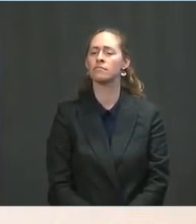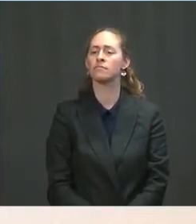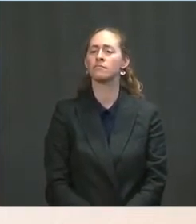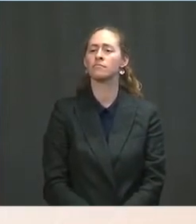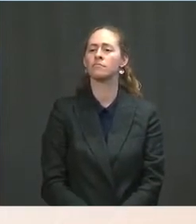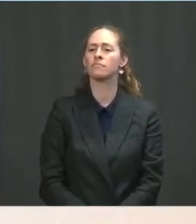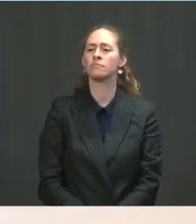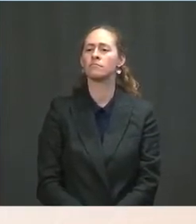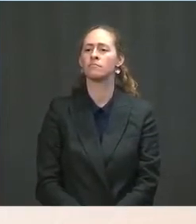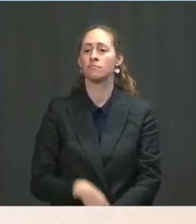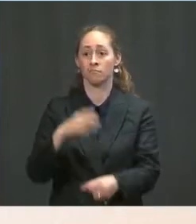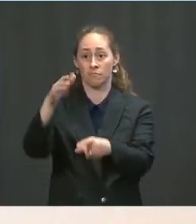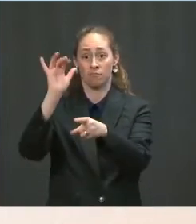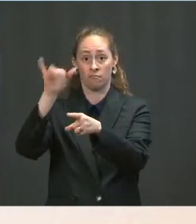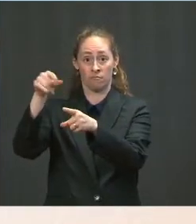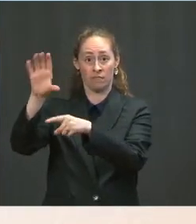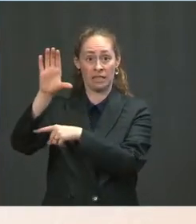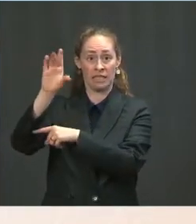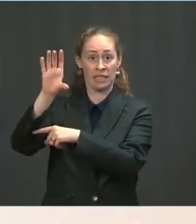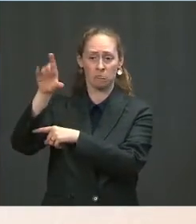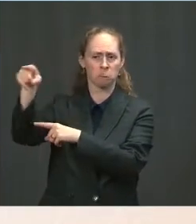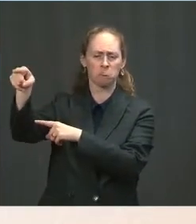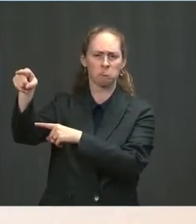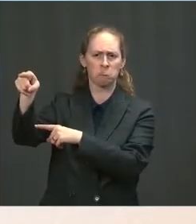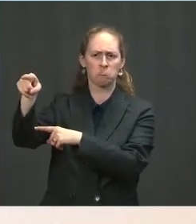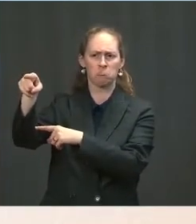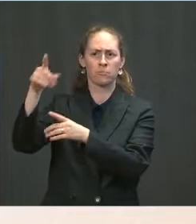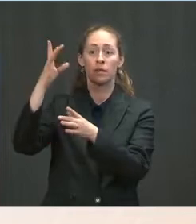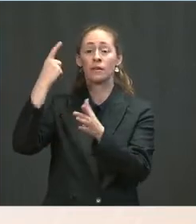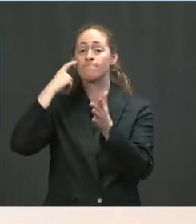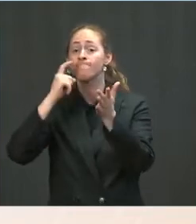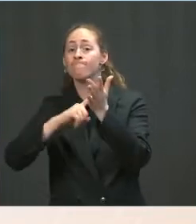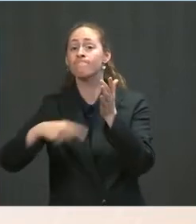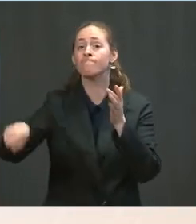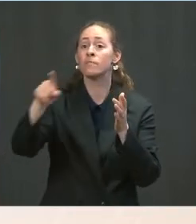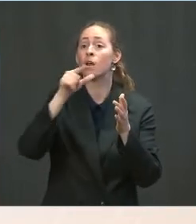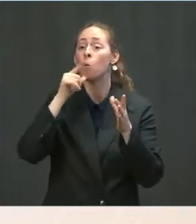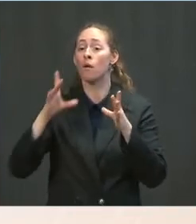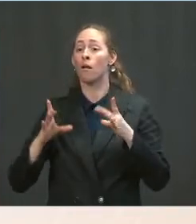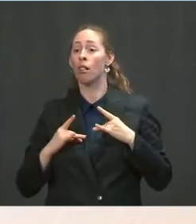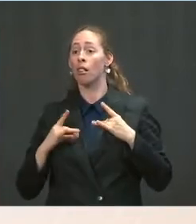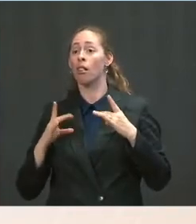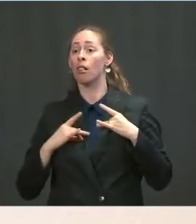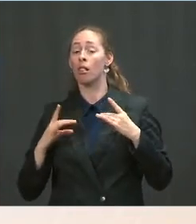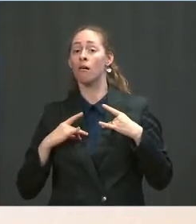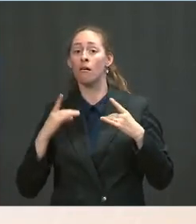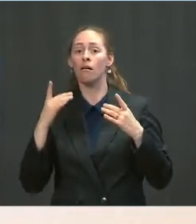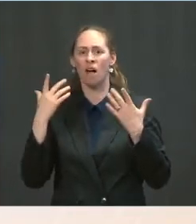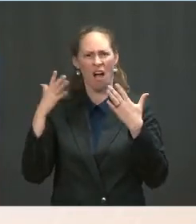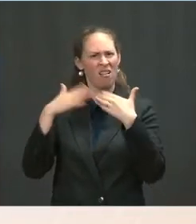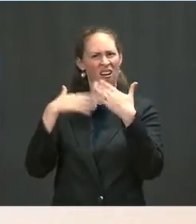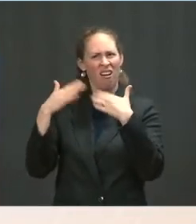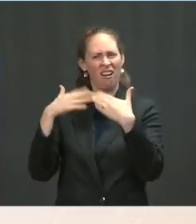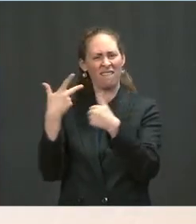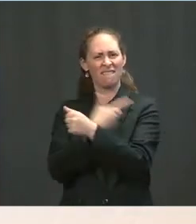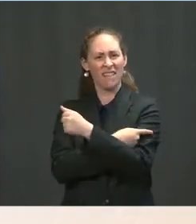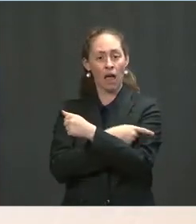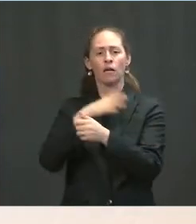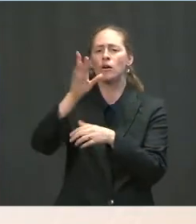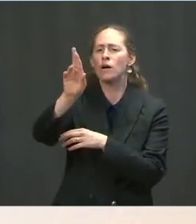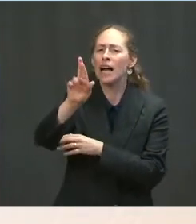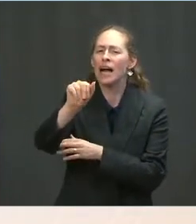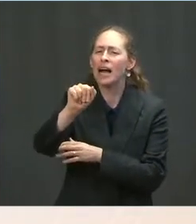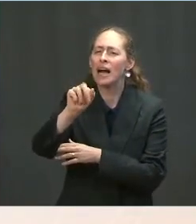the breakthroughs that do happen with vaccinated people are rare. And so right now, what the CDC has told us